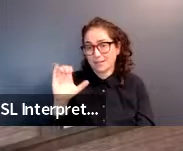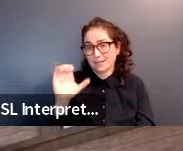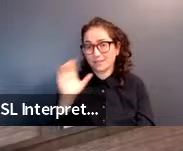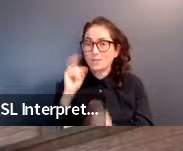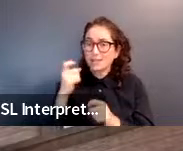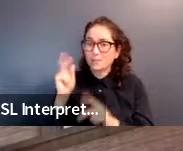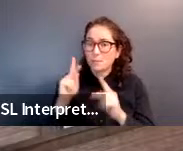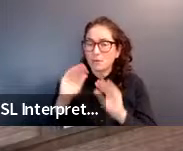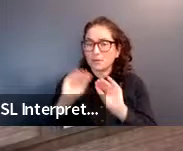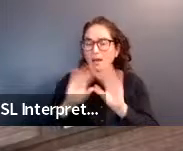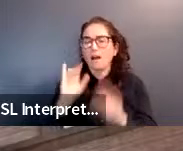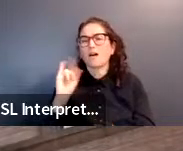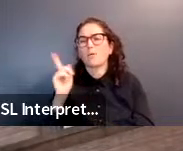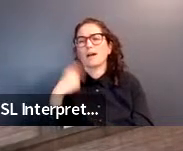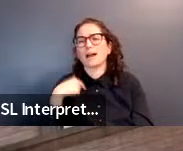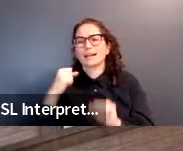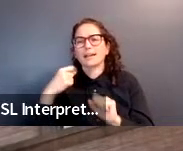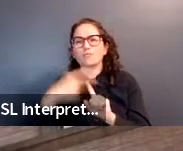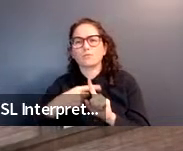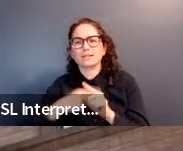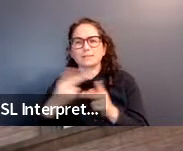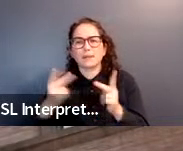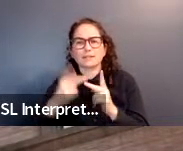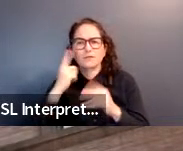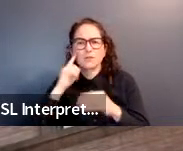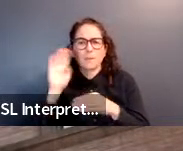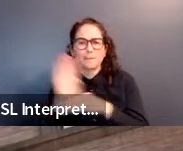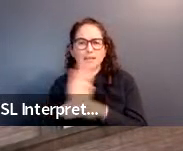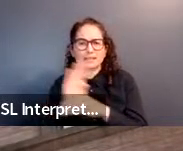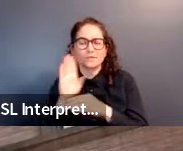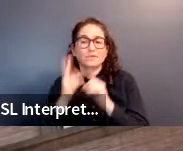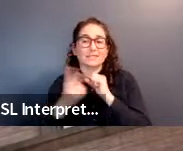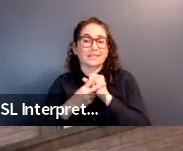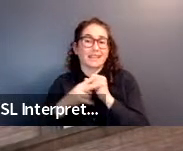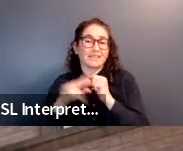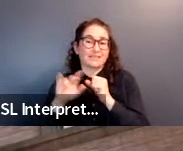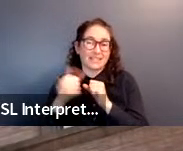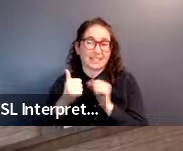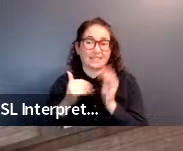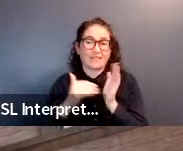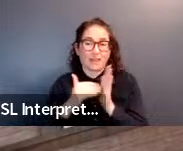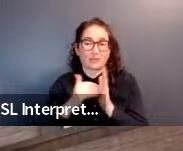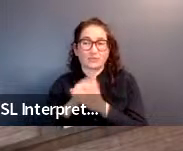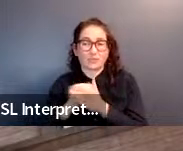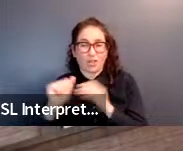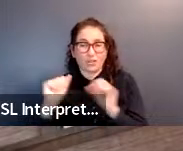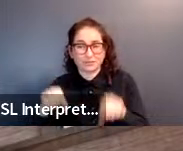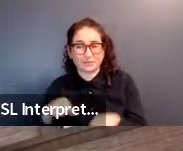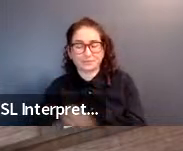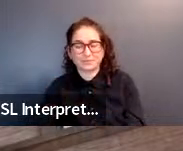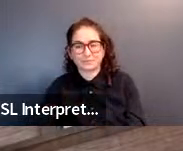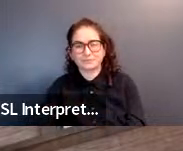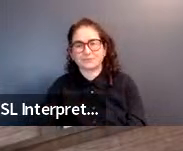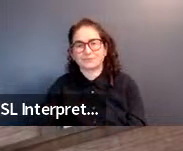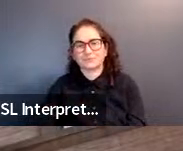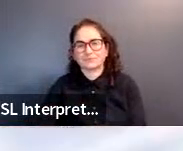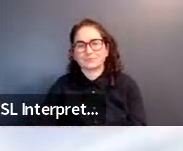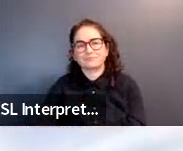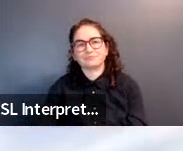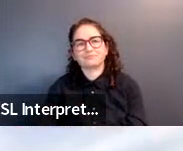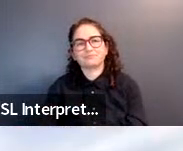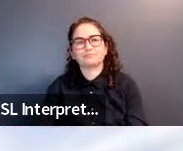clarity about where they can rent space for their business, and this can save them tens of thousands of dollars. Next slide, please.